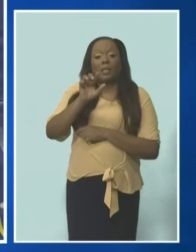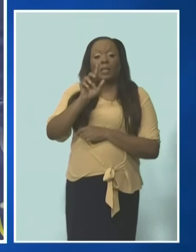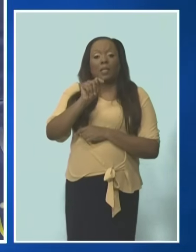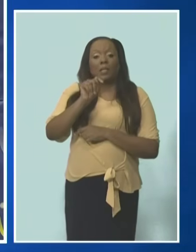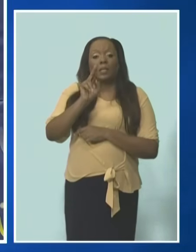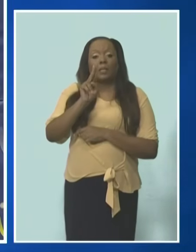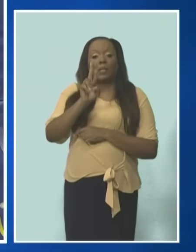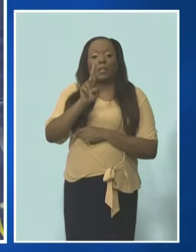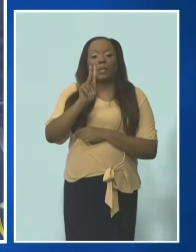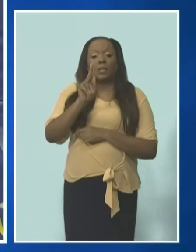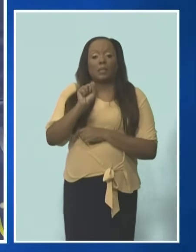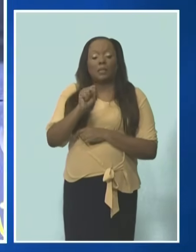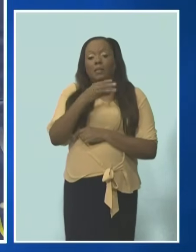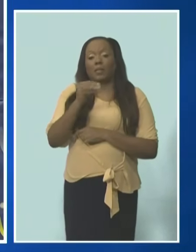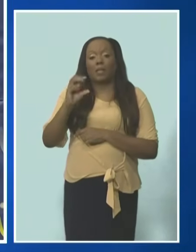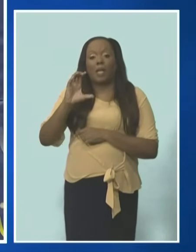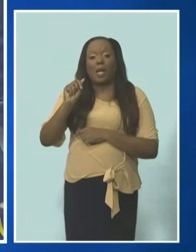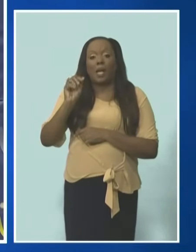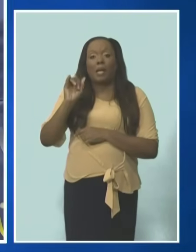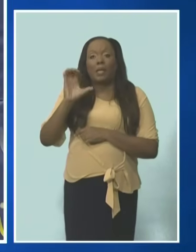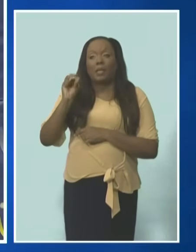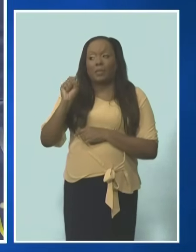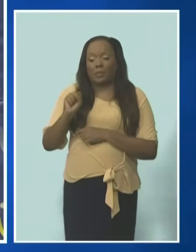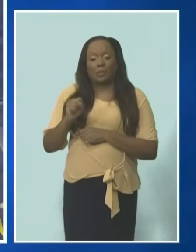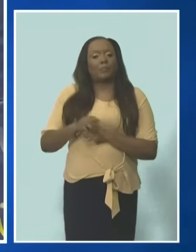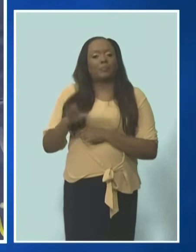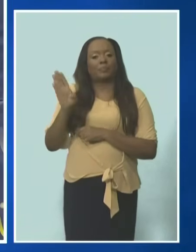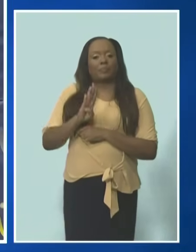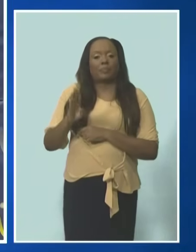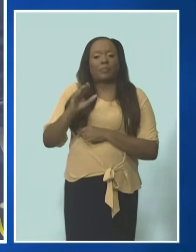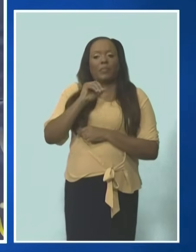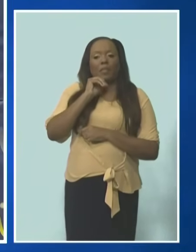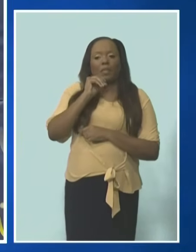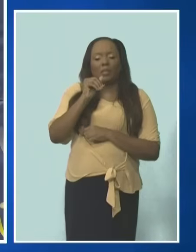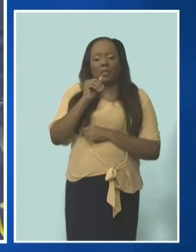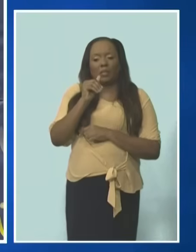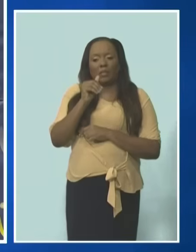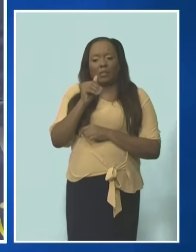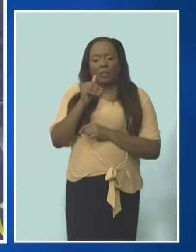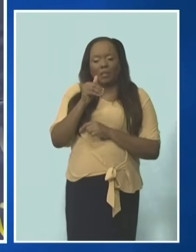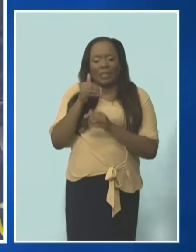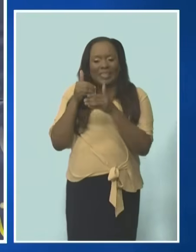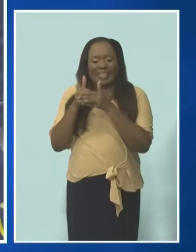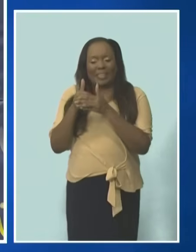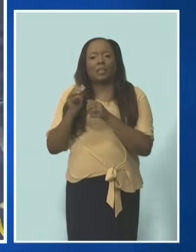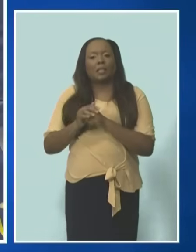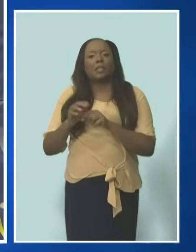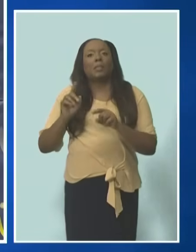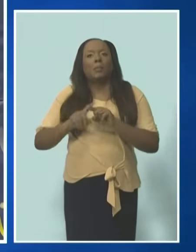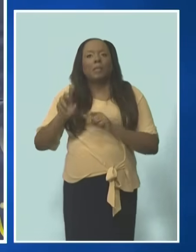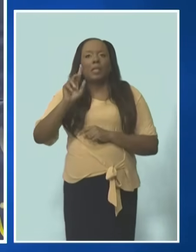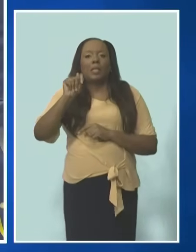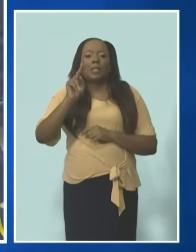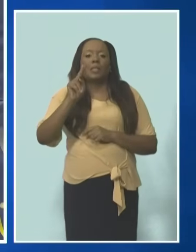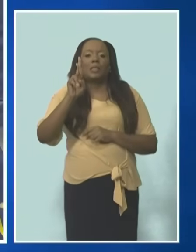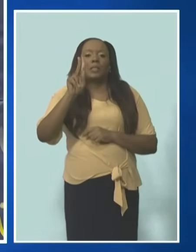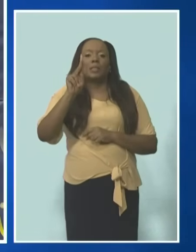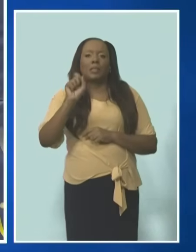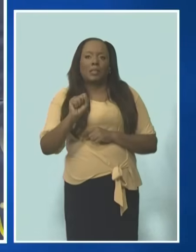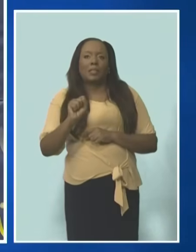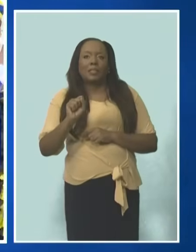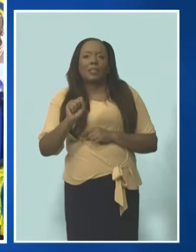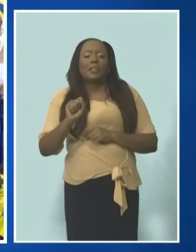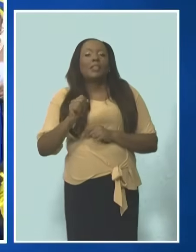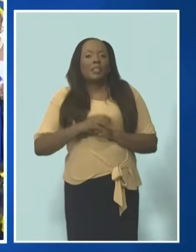Barbados being slightly outside of that path, Turks would have received the first thing, apart from the fact that you are from